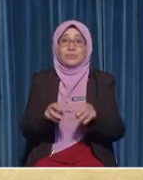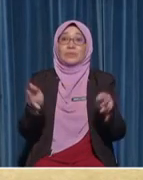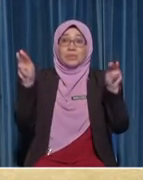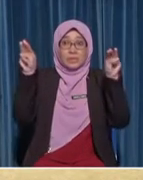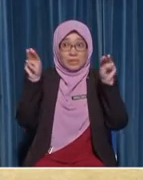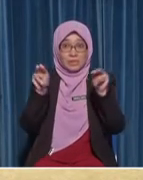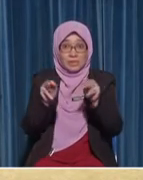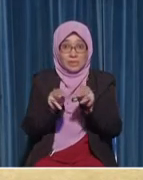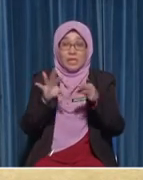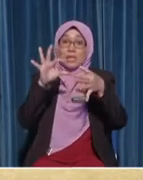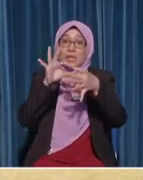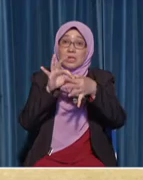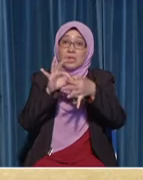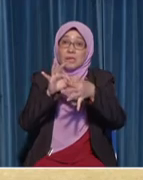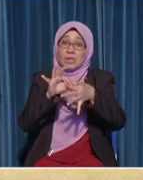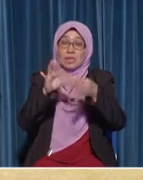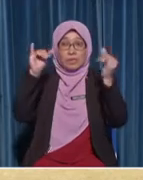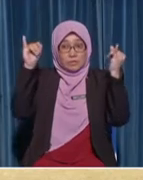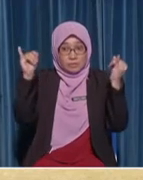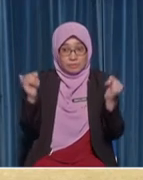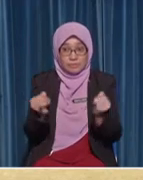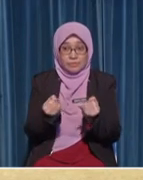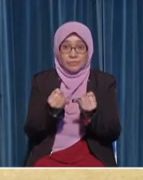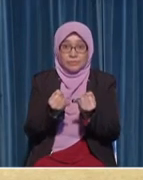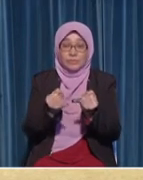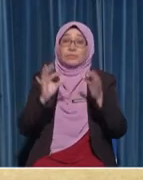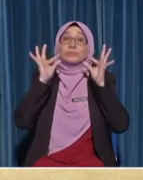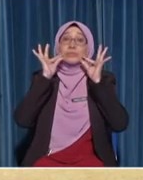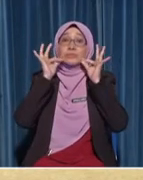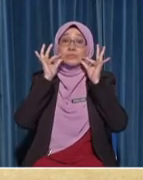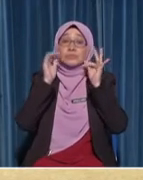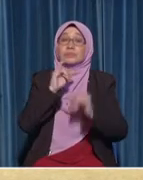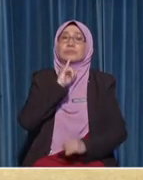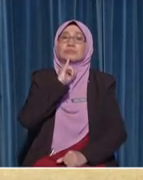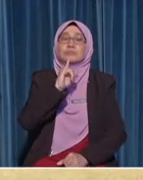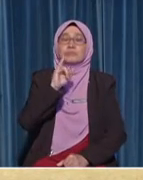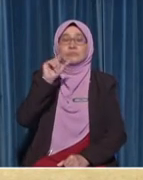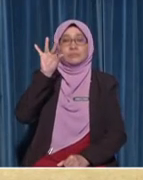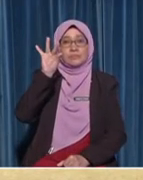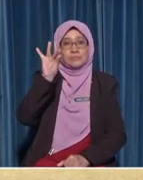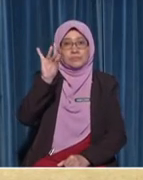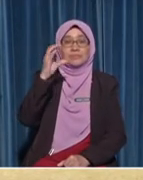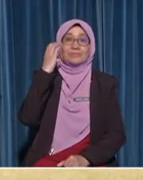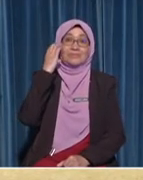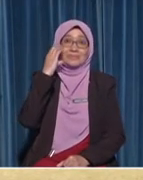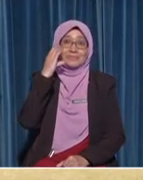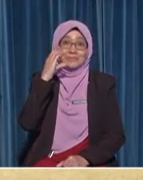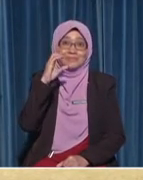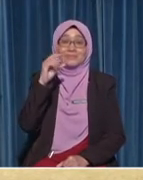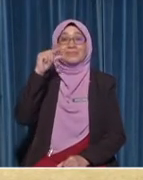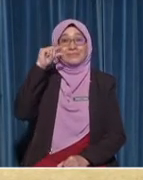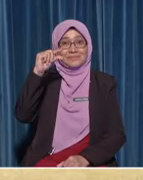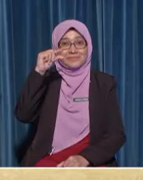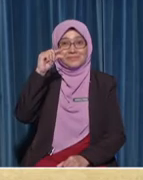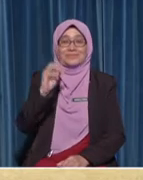of jar of sweet is 800 grams.